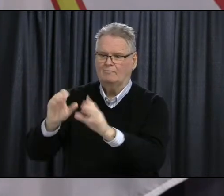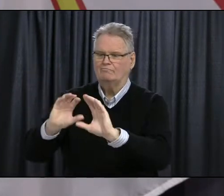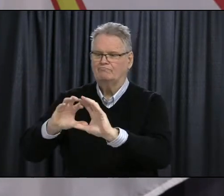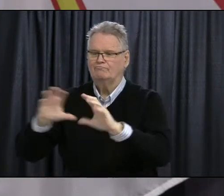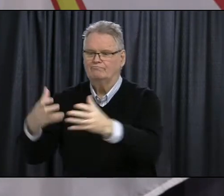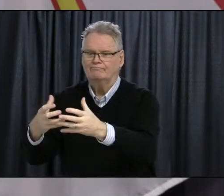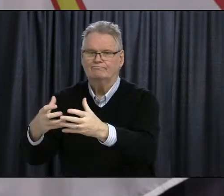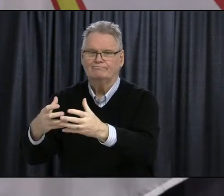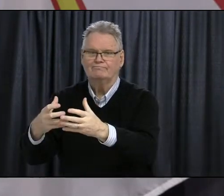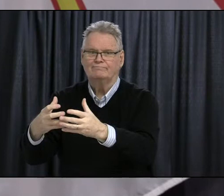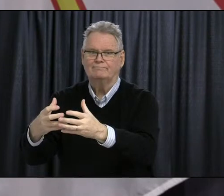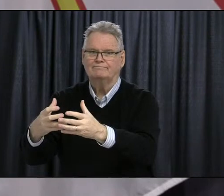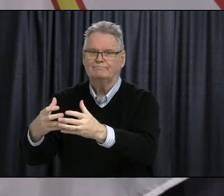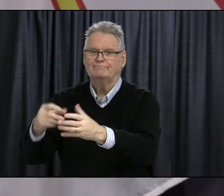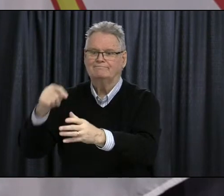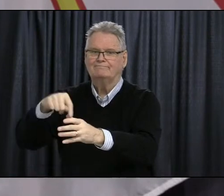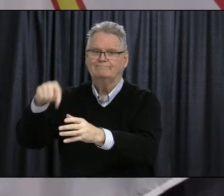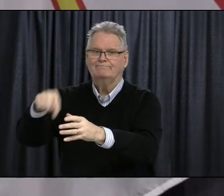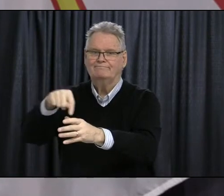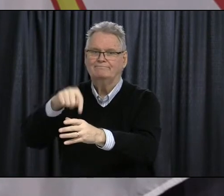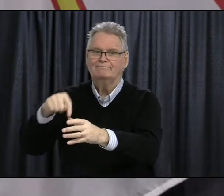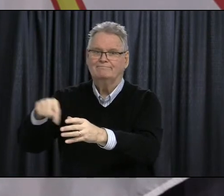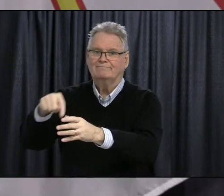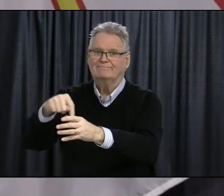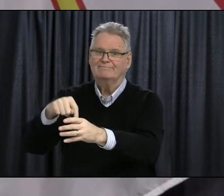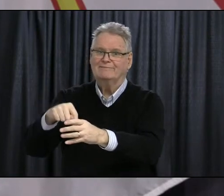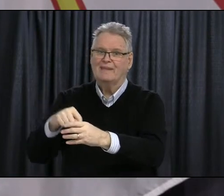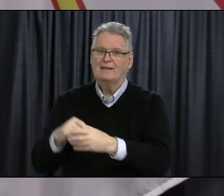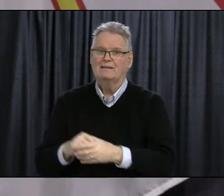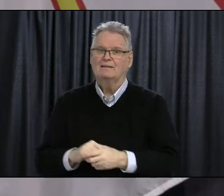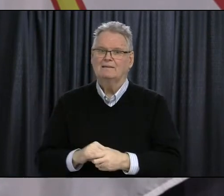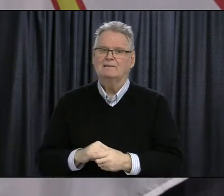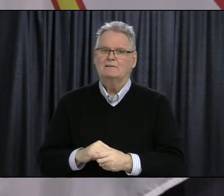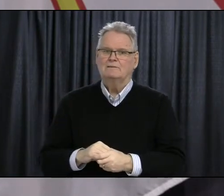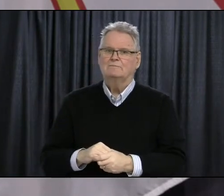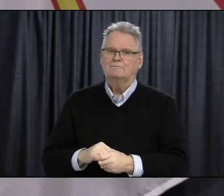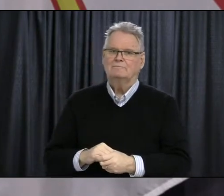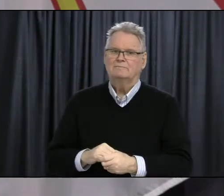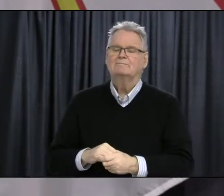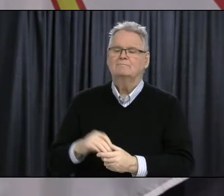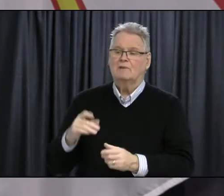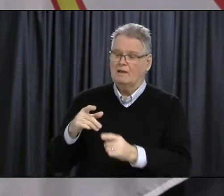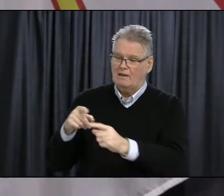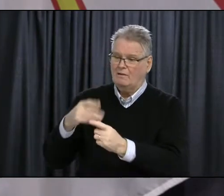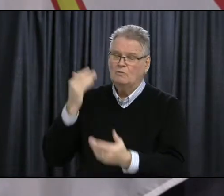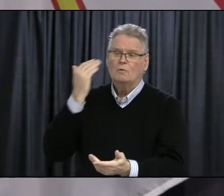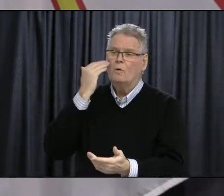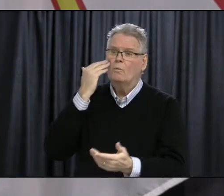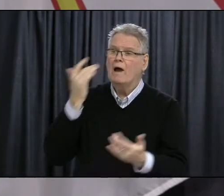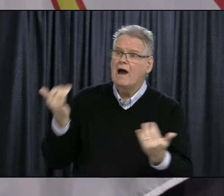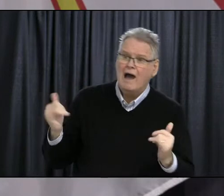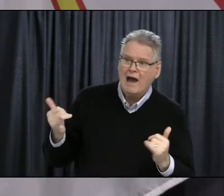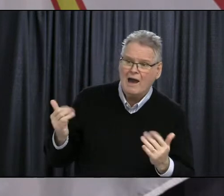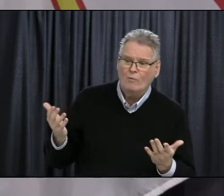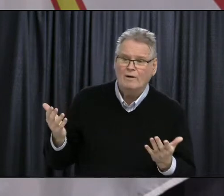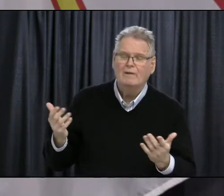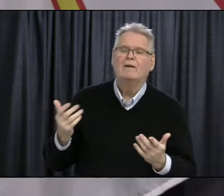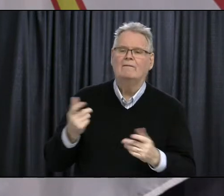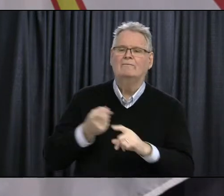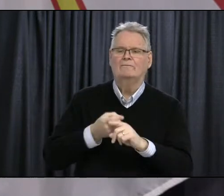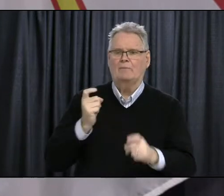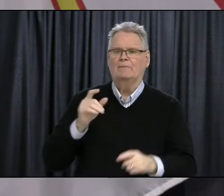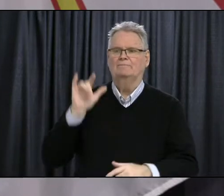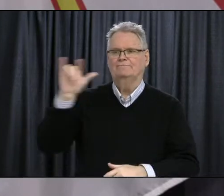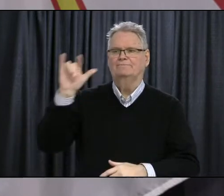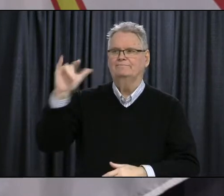in our case, for the most part, it's going to be a traveler who comes in, and then that traveler gives it to 1 or 2 people, and then those 1 or 2 people will pass it on